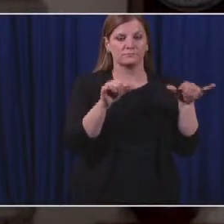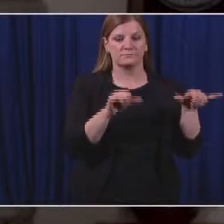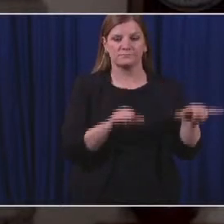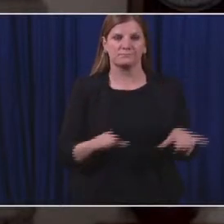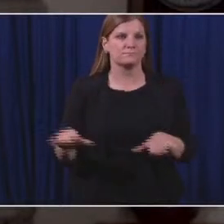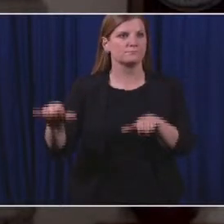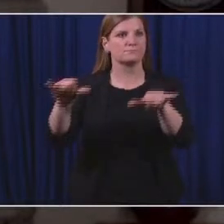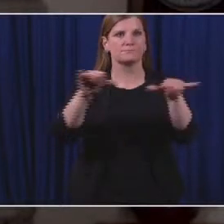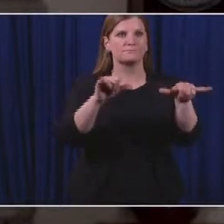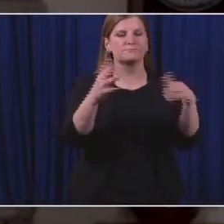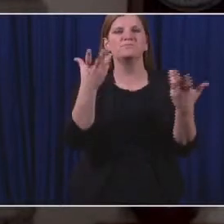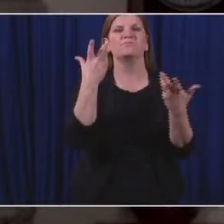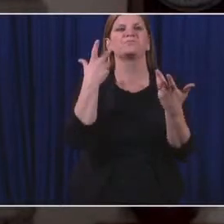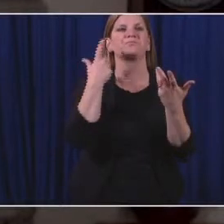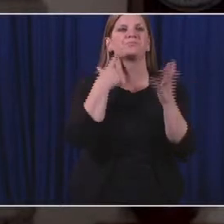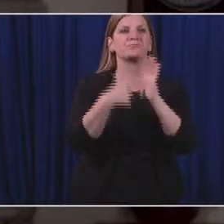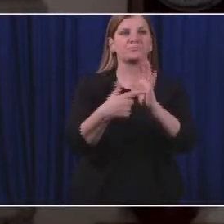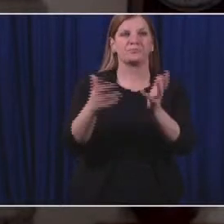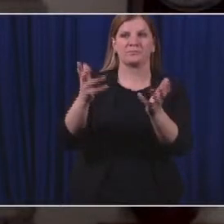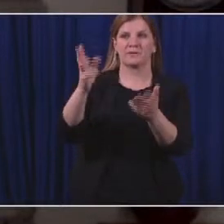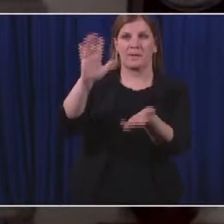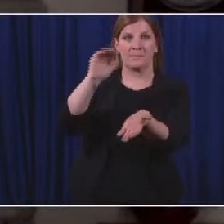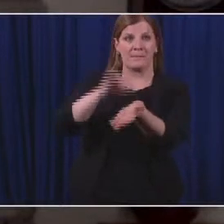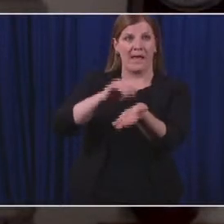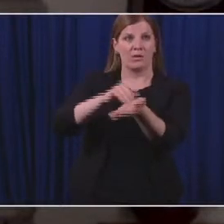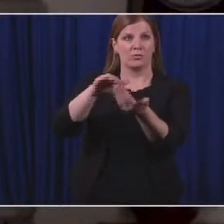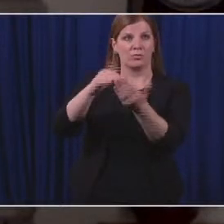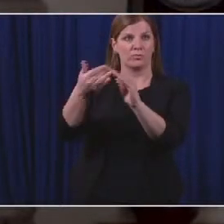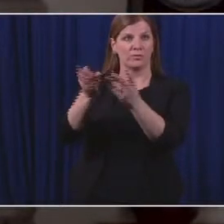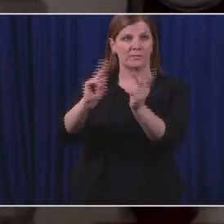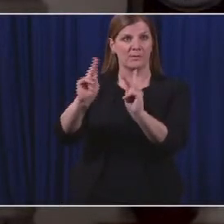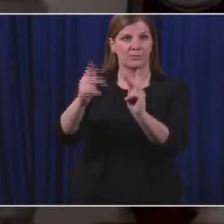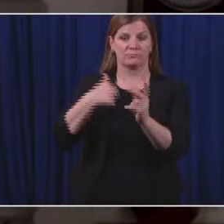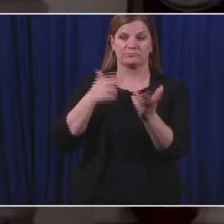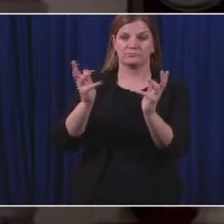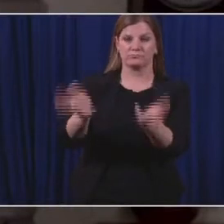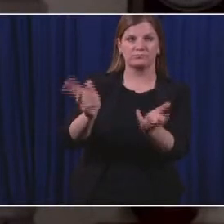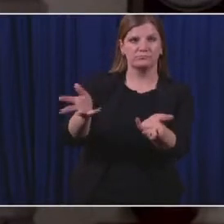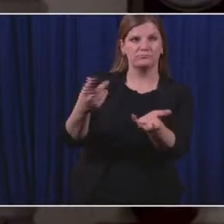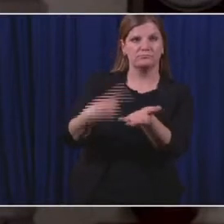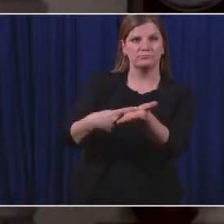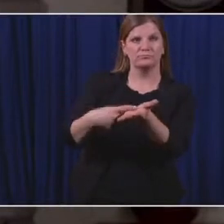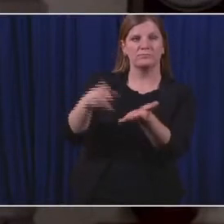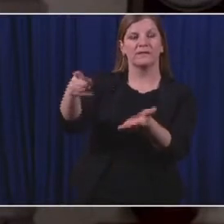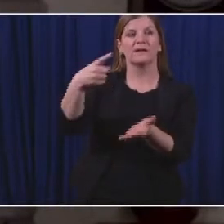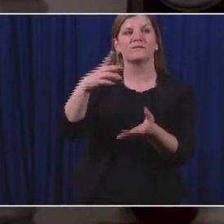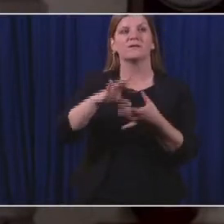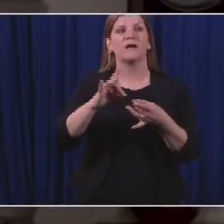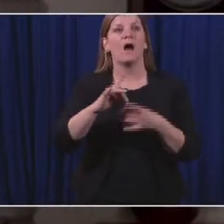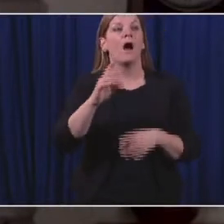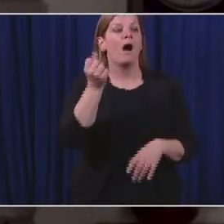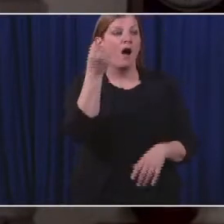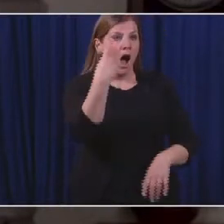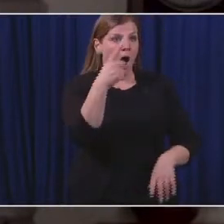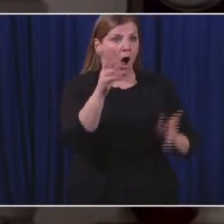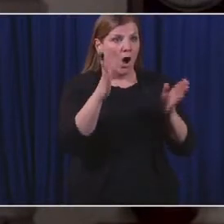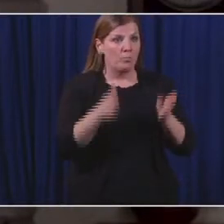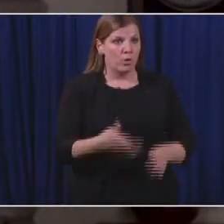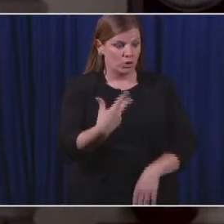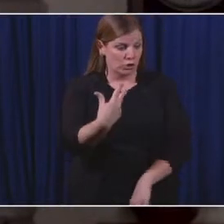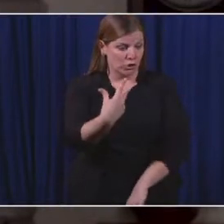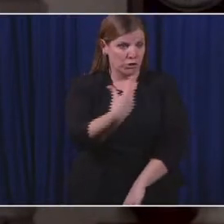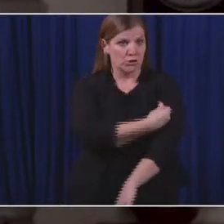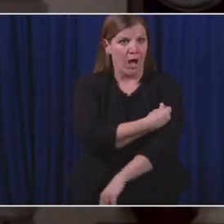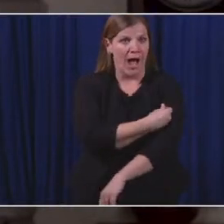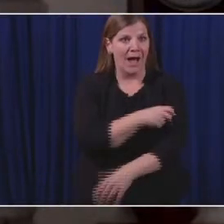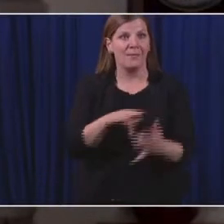When I've talked to the medical community, people have told me when someone gets a shot, does not mean they should stop wearing a mask.